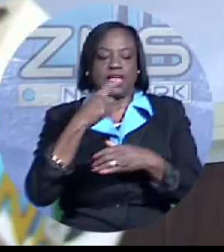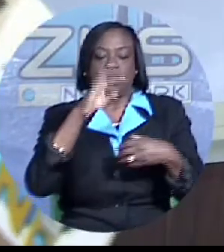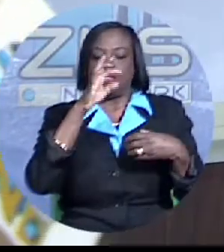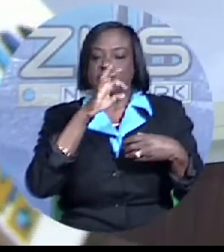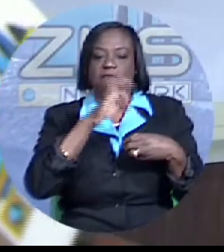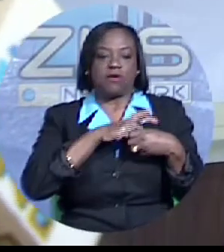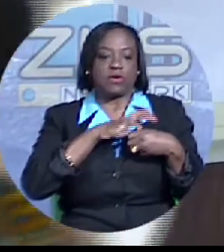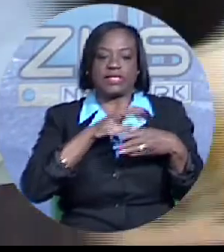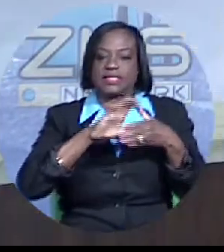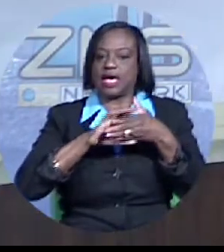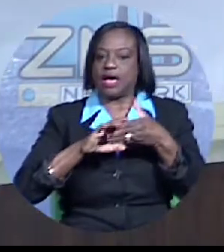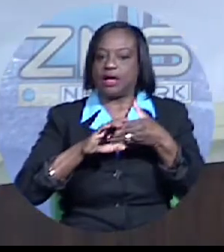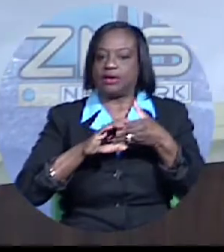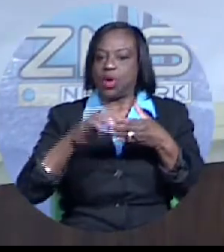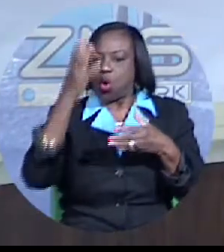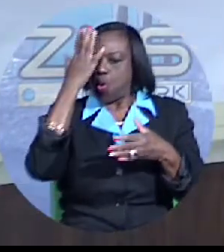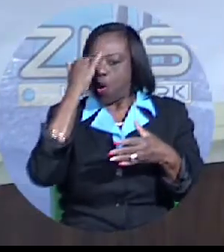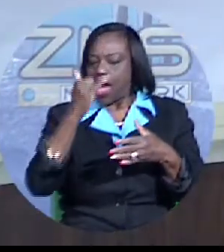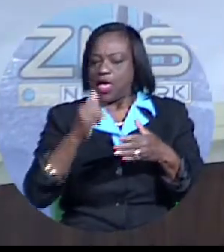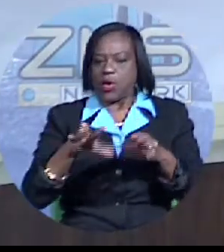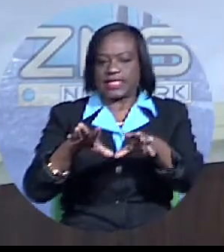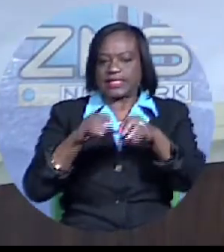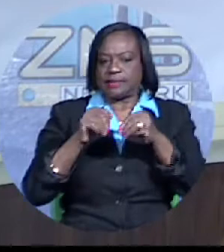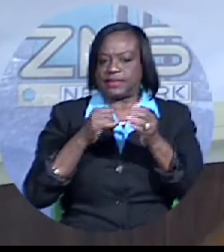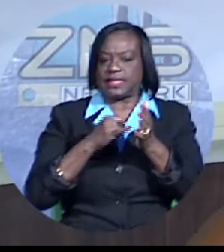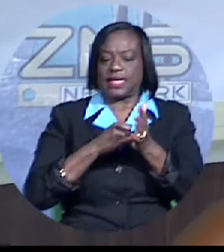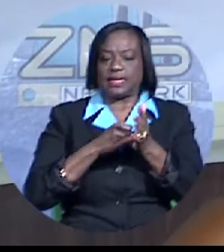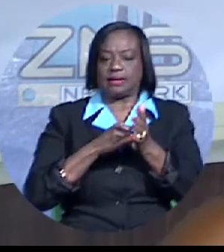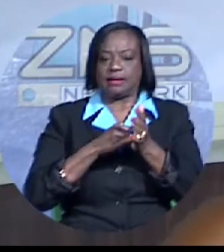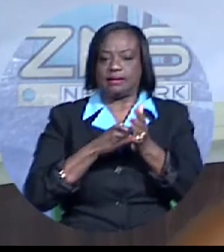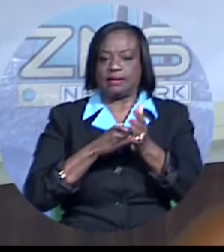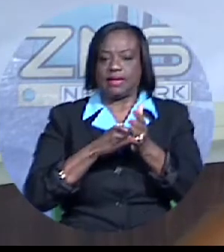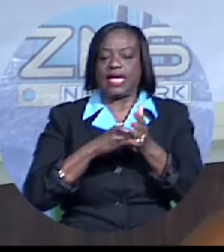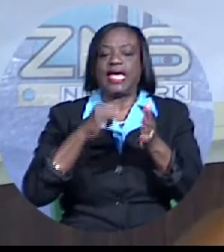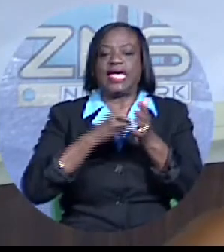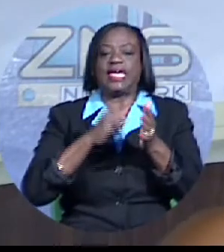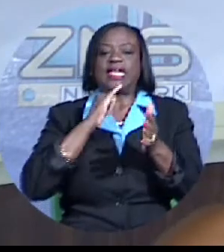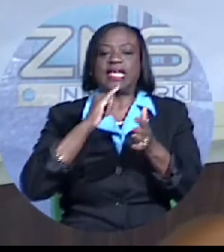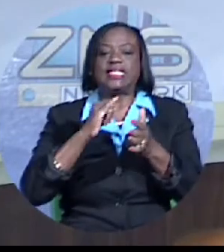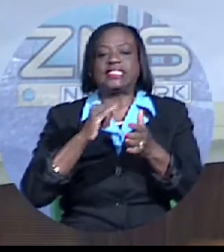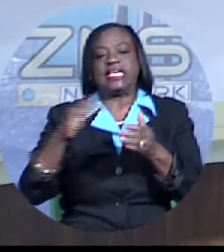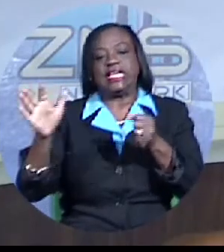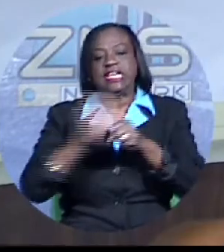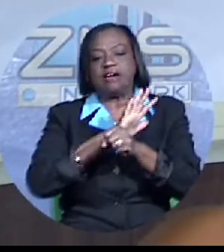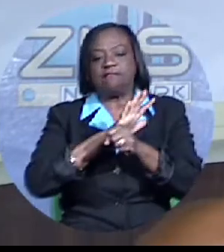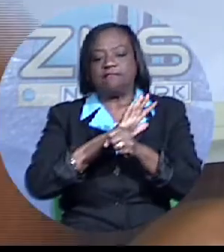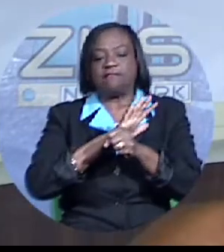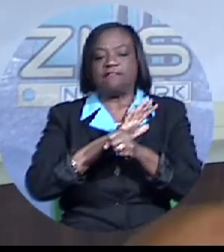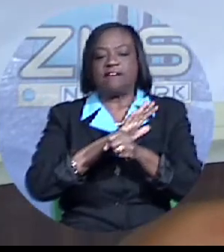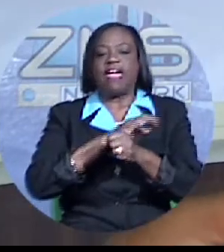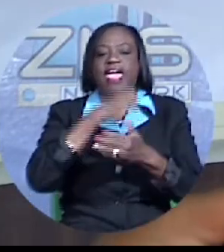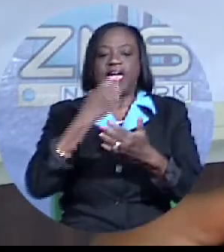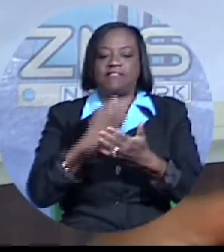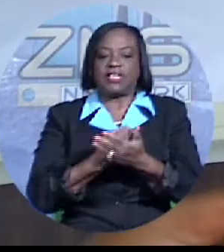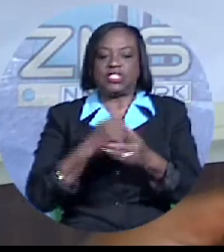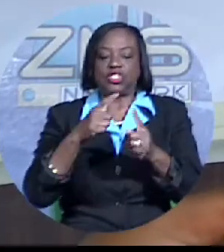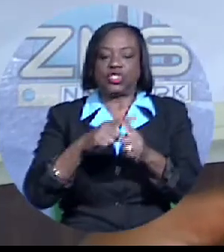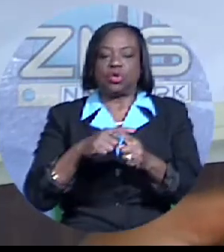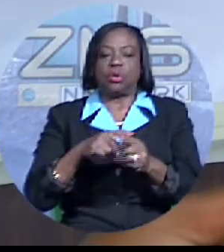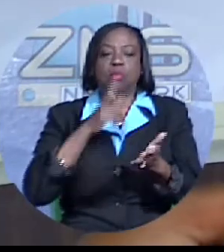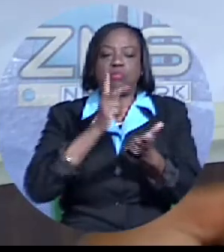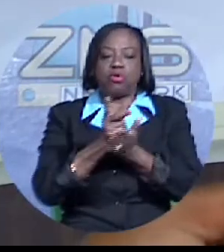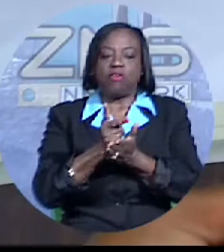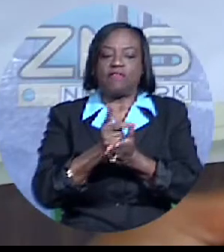we accepted it? Not specifically. Well, it's reasonable evidence. It says sufficient evidence to prove. So some persons